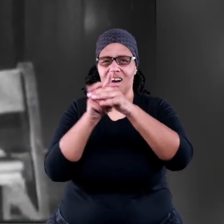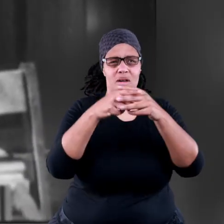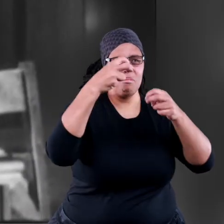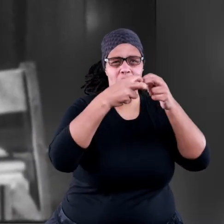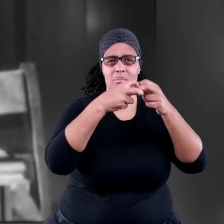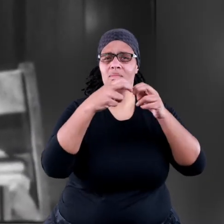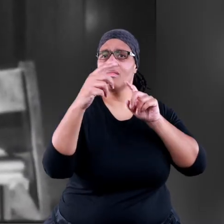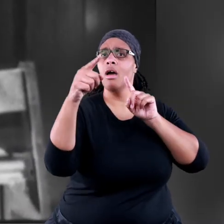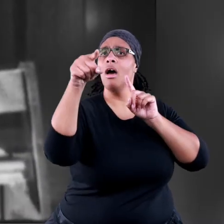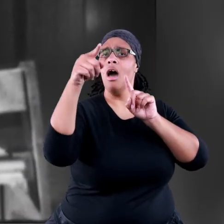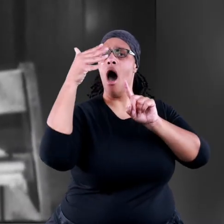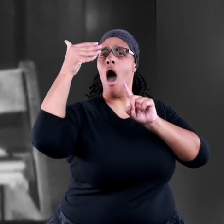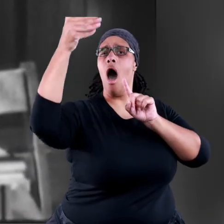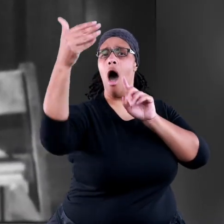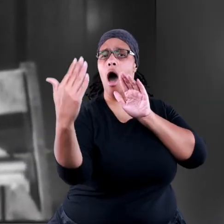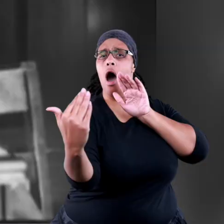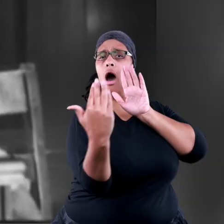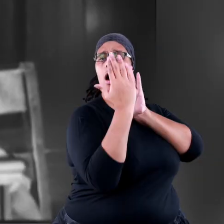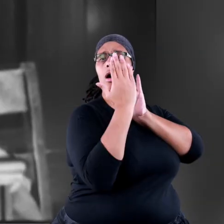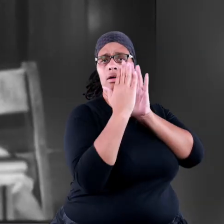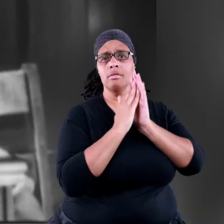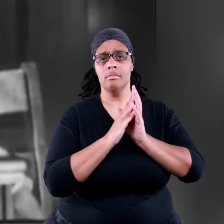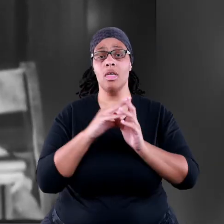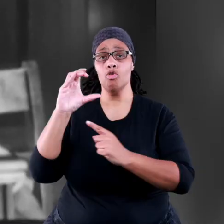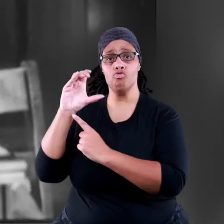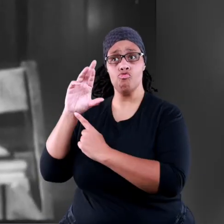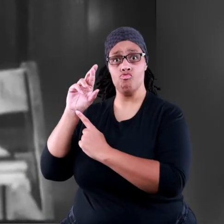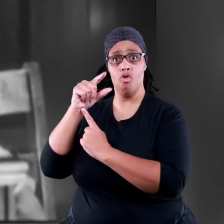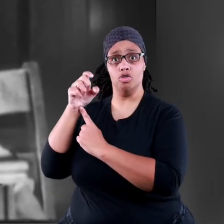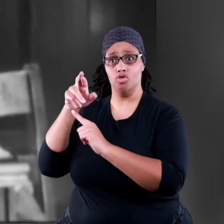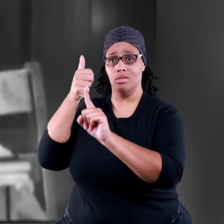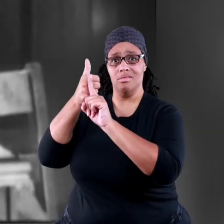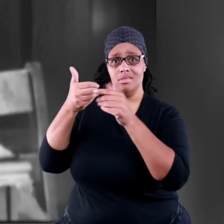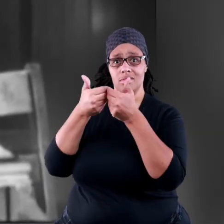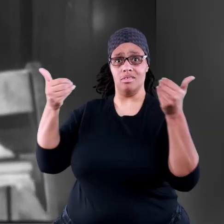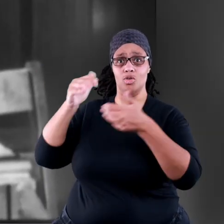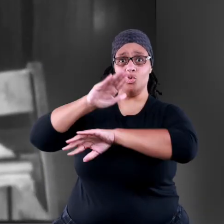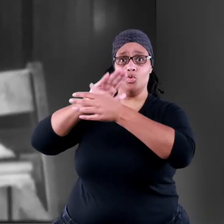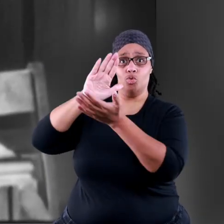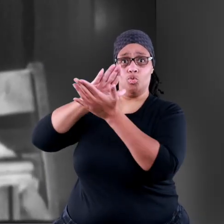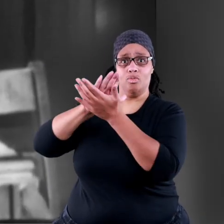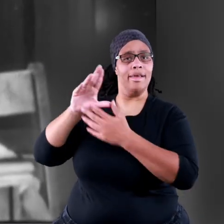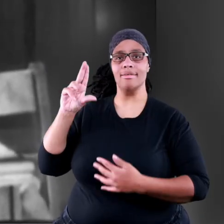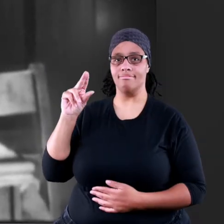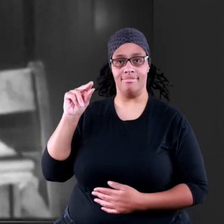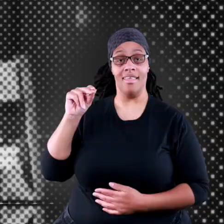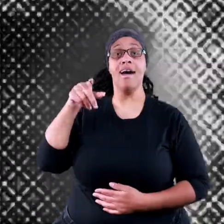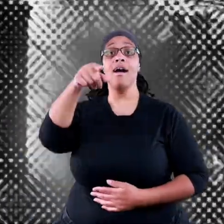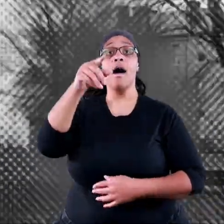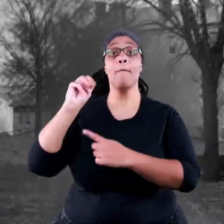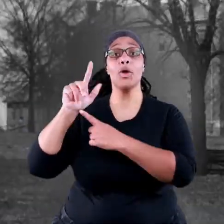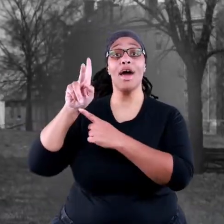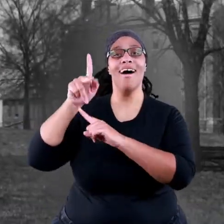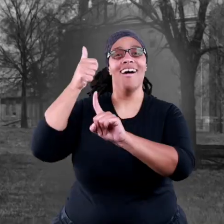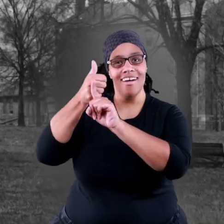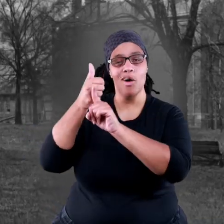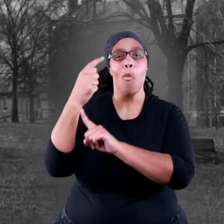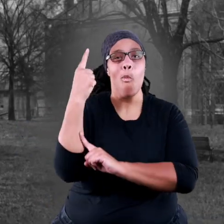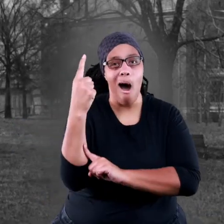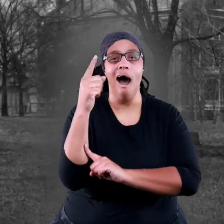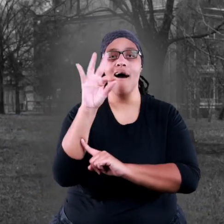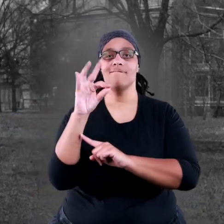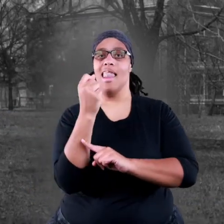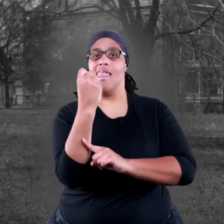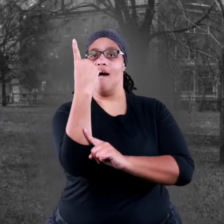which face us in the days ahead. Crozer was not a segregated school, and Martin